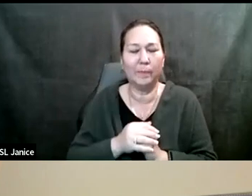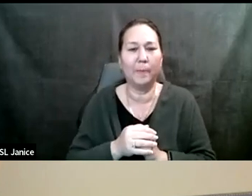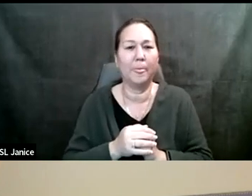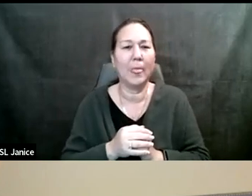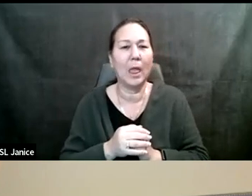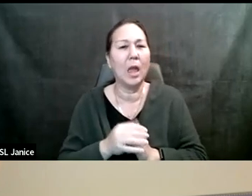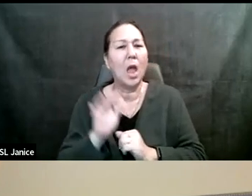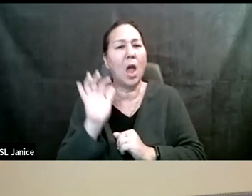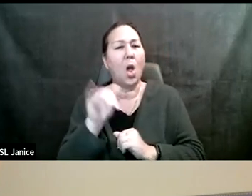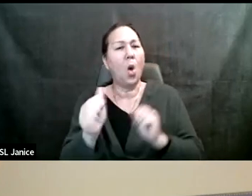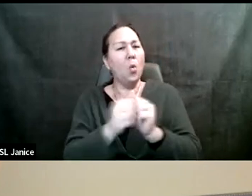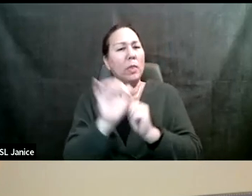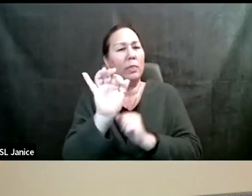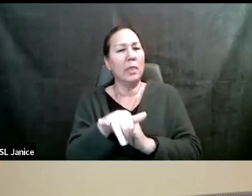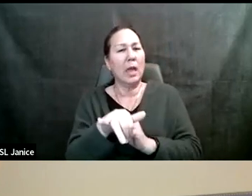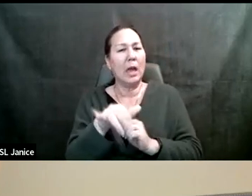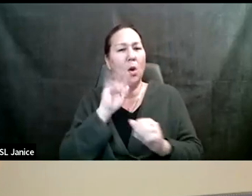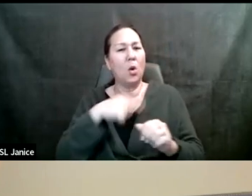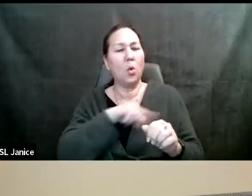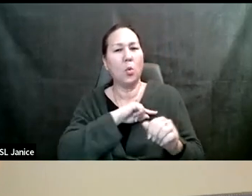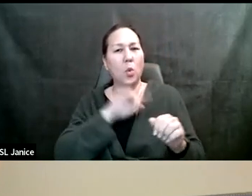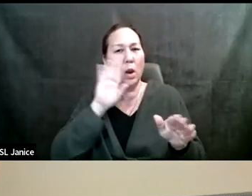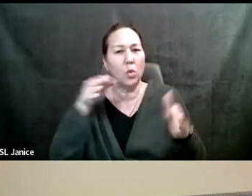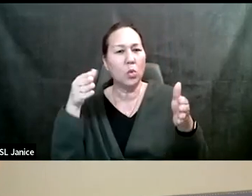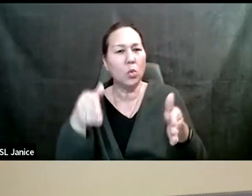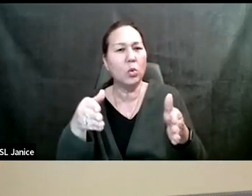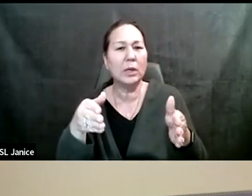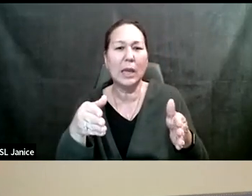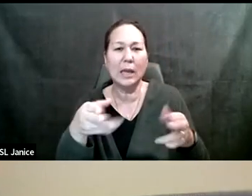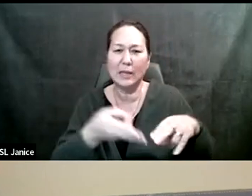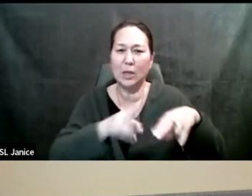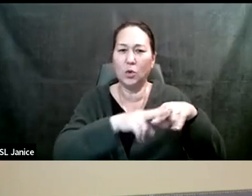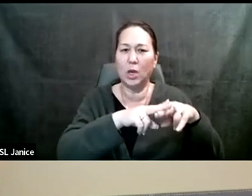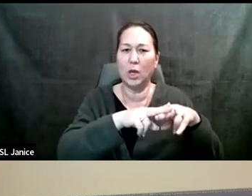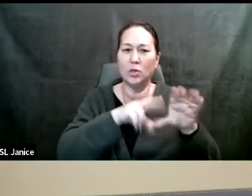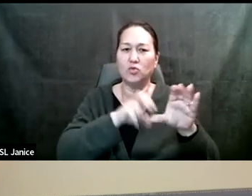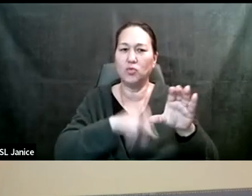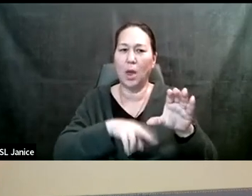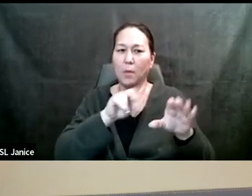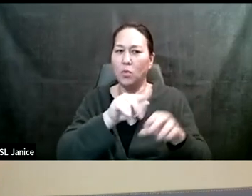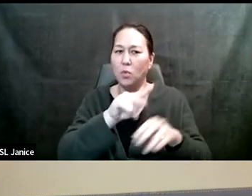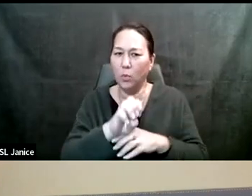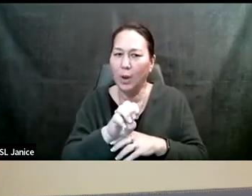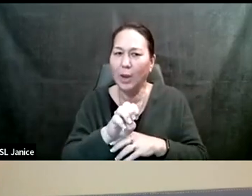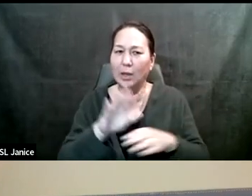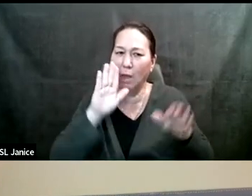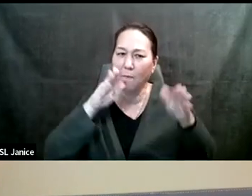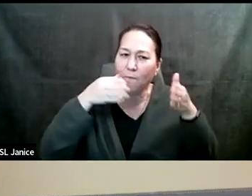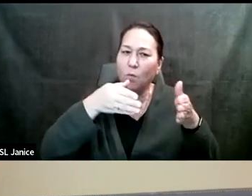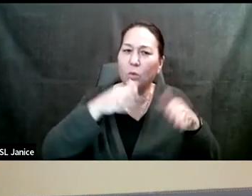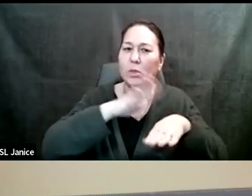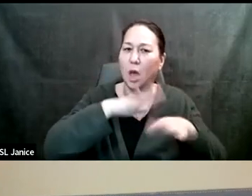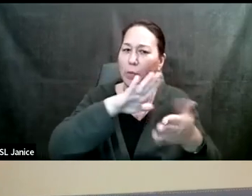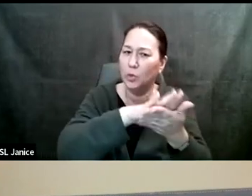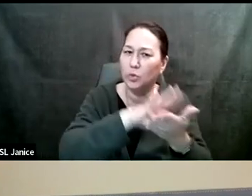rate um with a concentrated effort in the schools around student support bringing in non-profit and